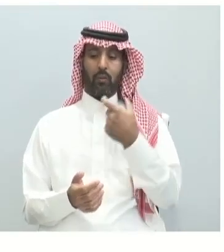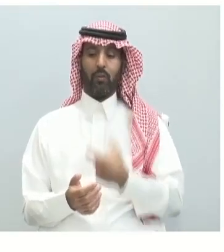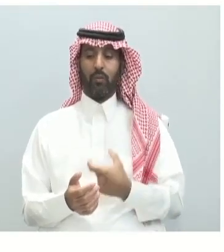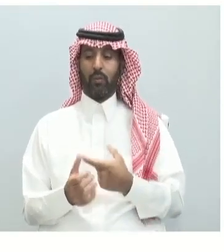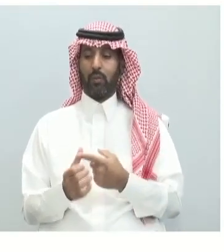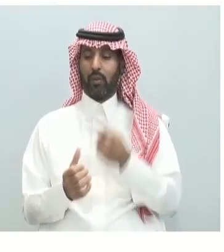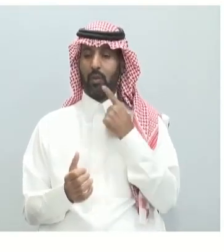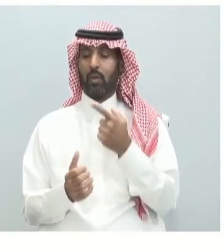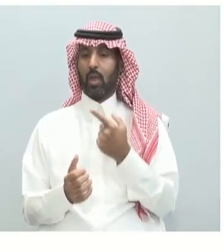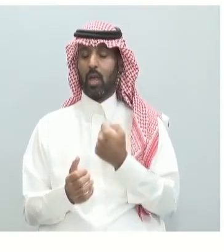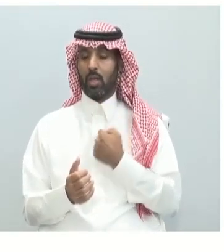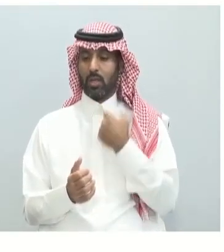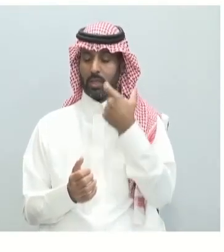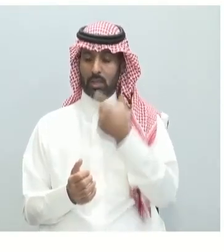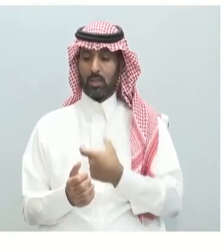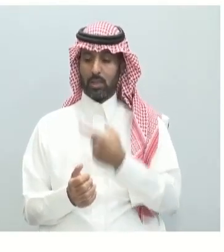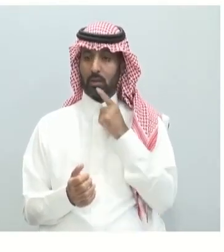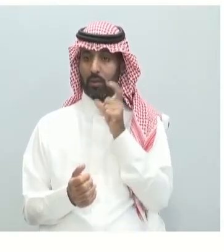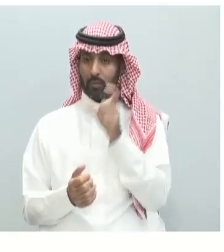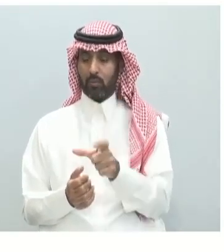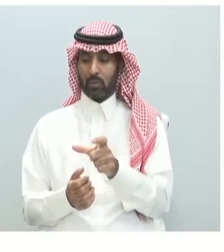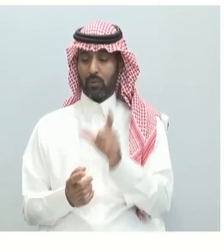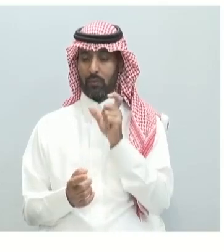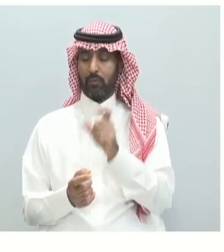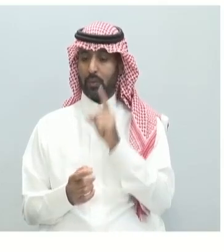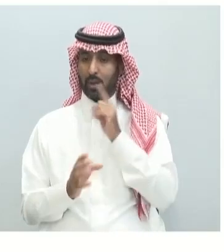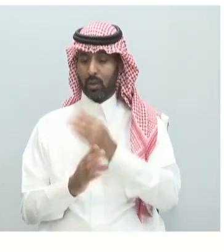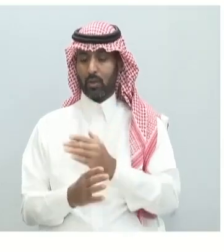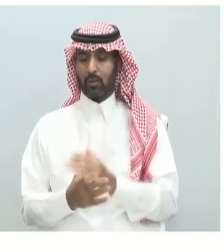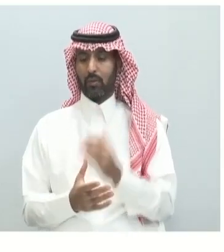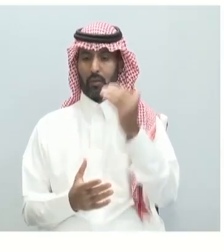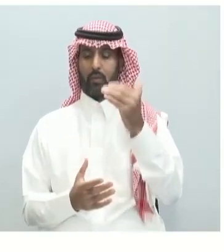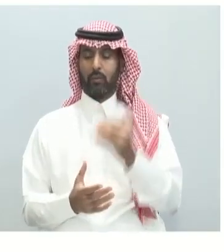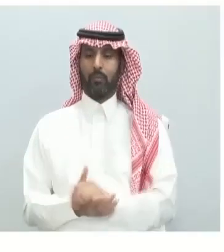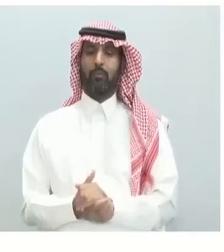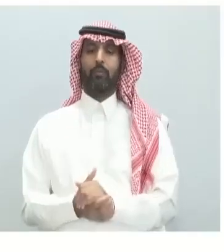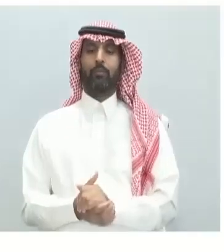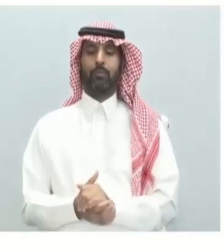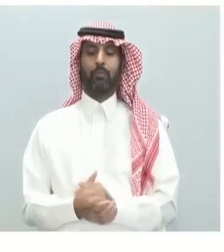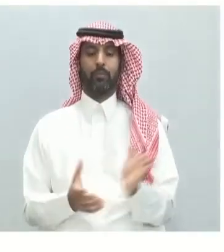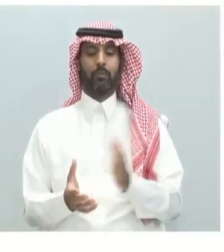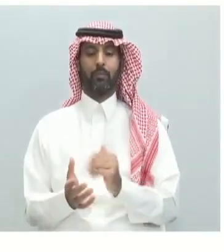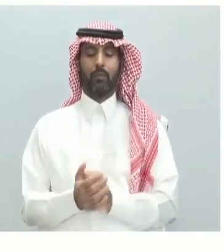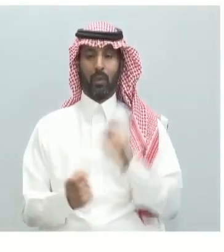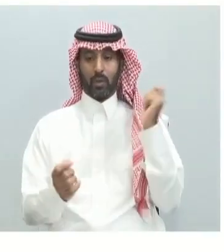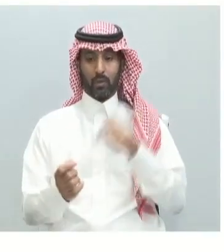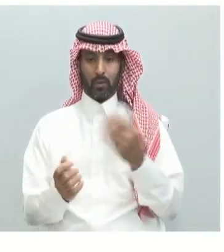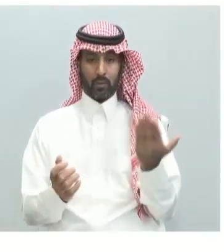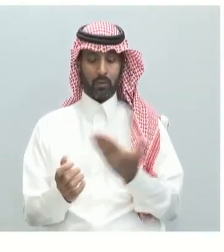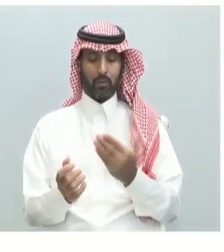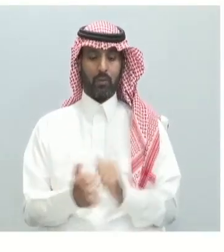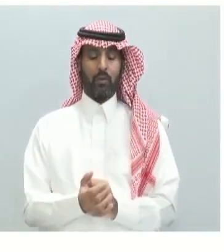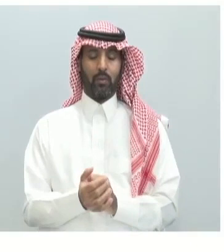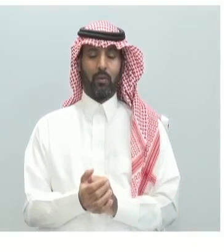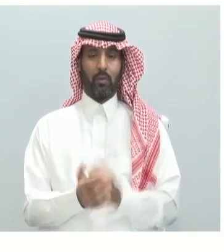took some examples, self-esteem, self-defense, self-taught, and self-control. So today's objectives,